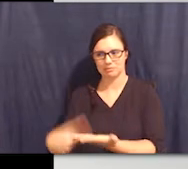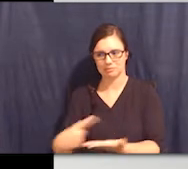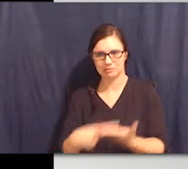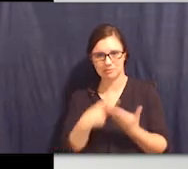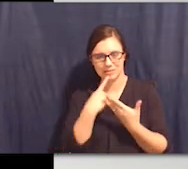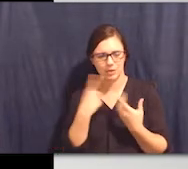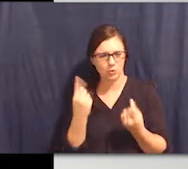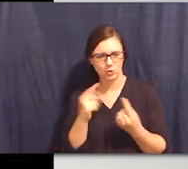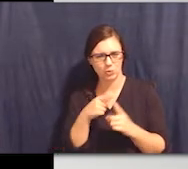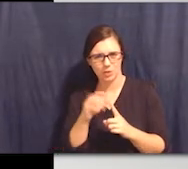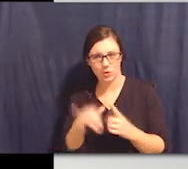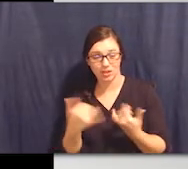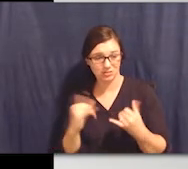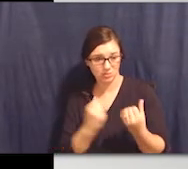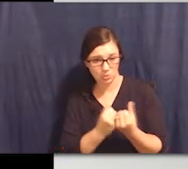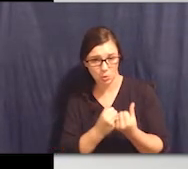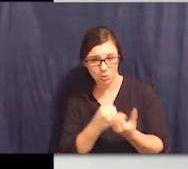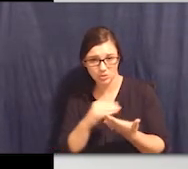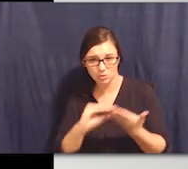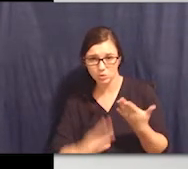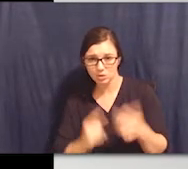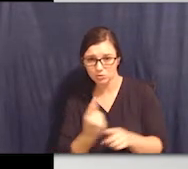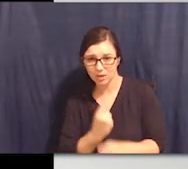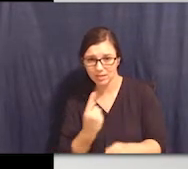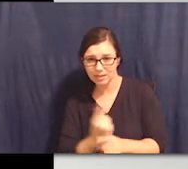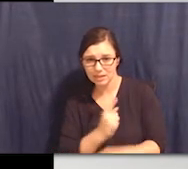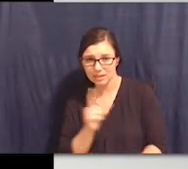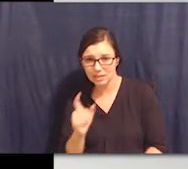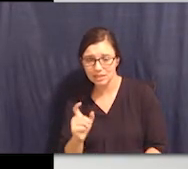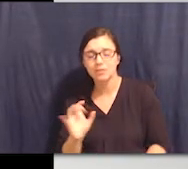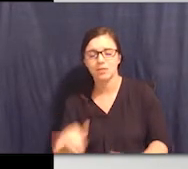can we do better? Are we still supporting this student correctly?